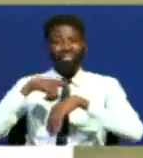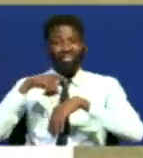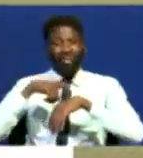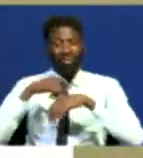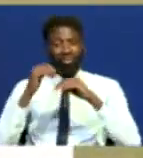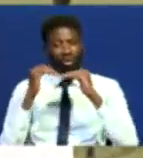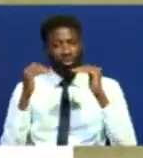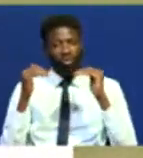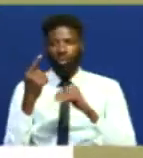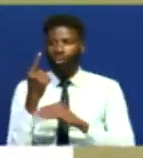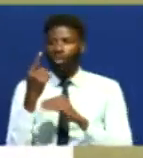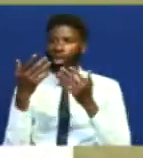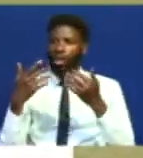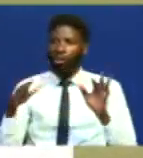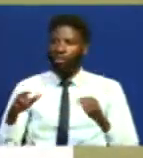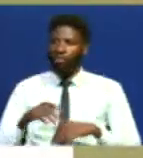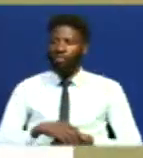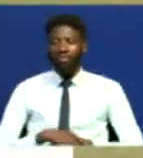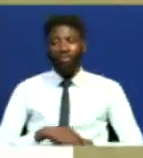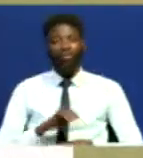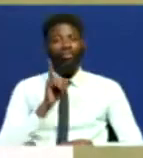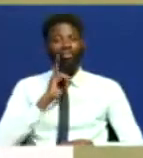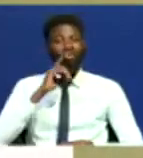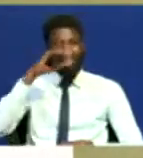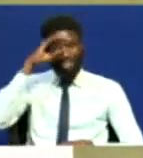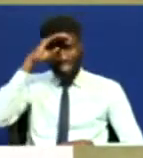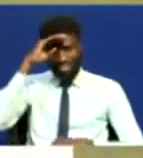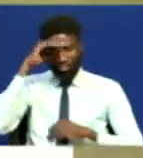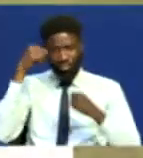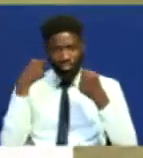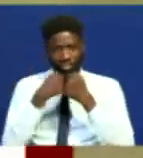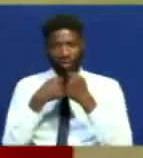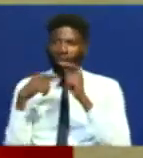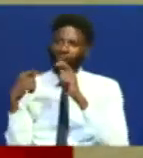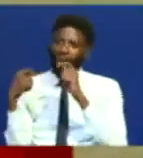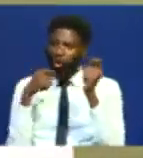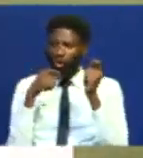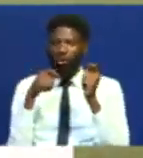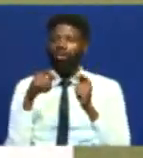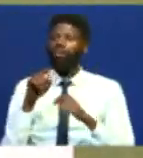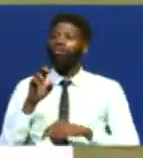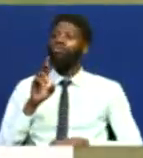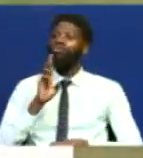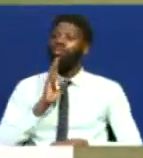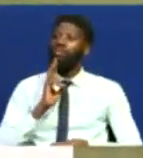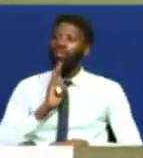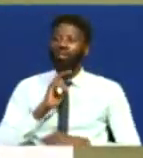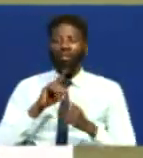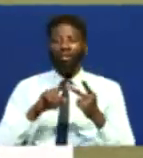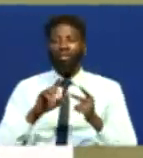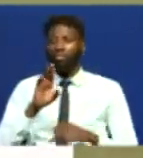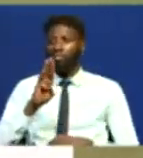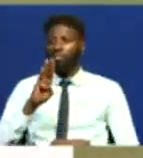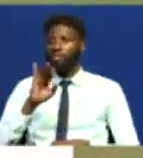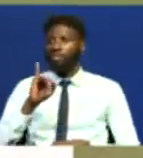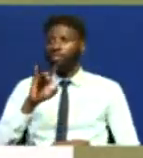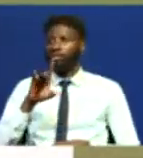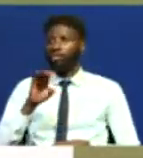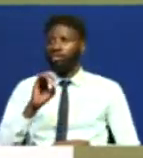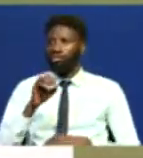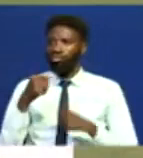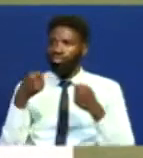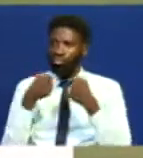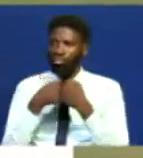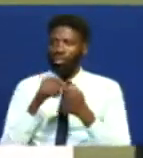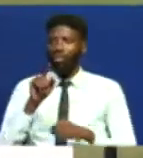In other matches tomorrow, Tusker FC will host Mohoroni at Ruaraka Stadium. Bidco United will face Talanta, while Shabana will play